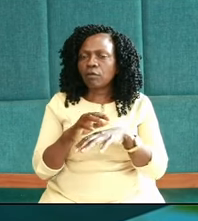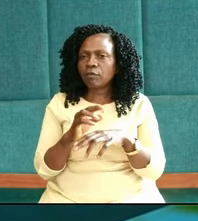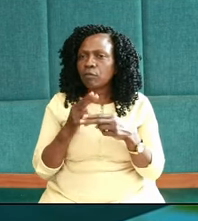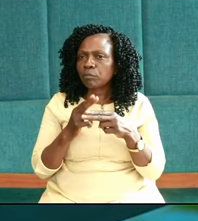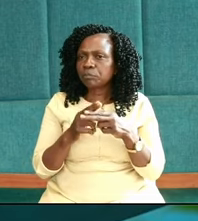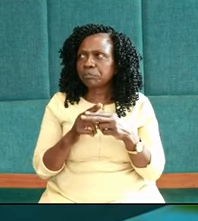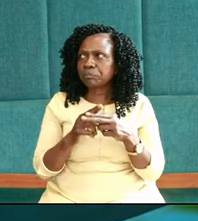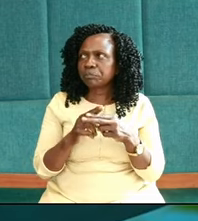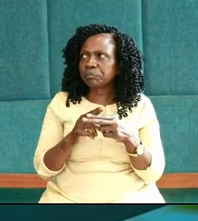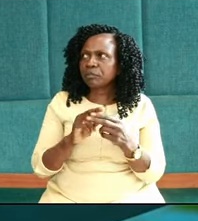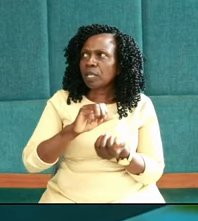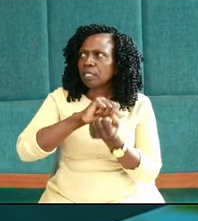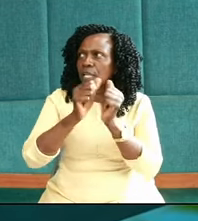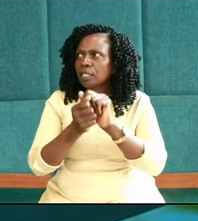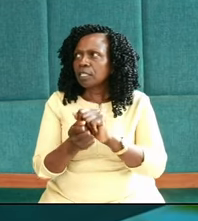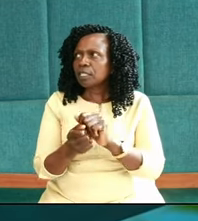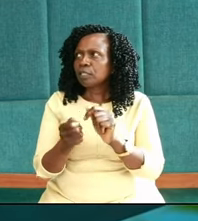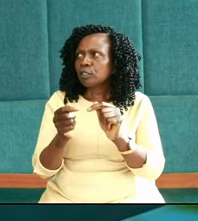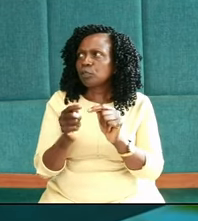Cephas,"